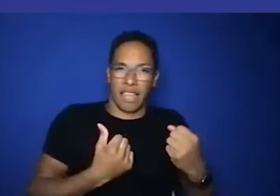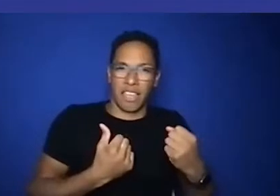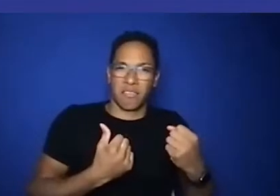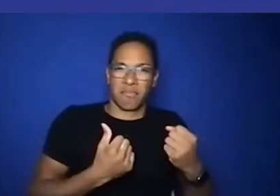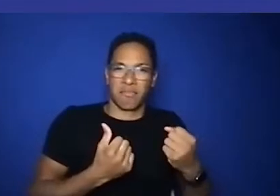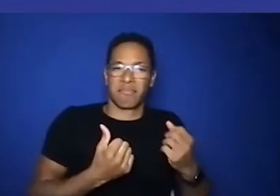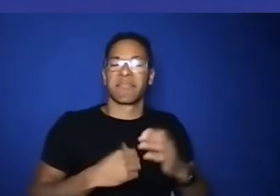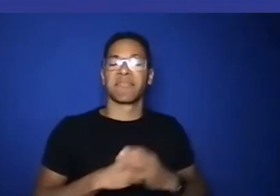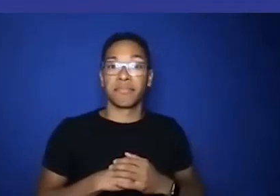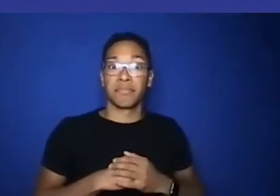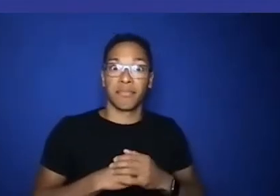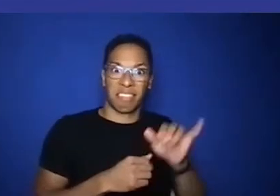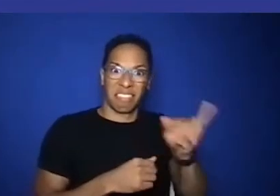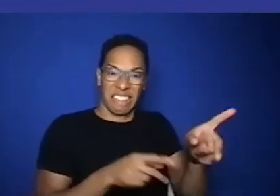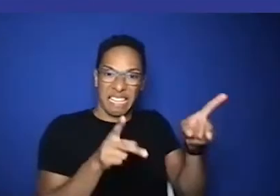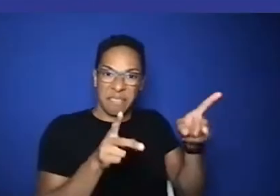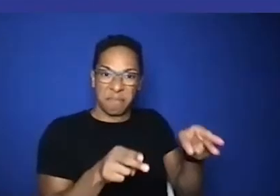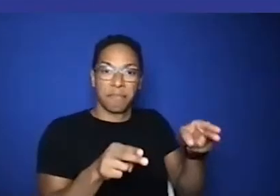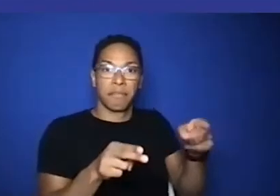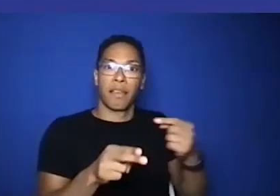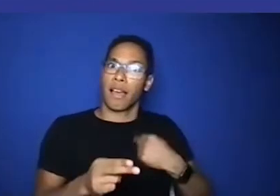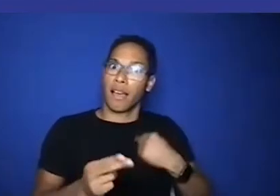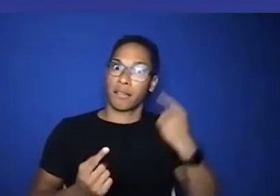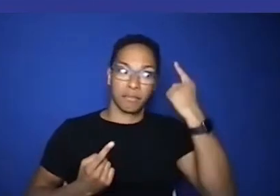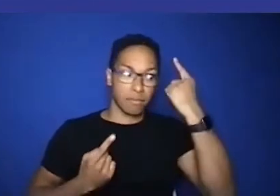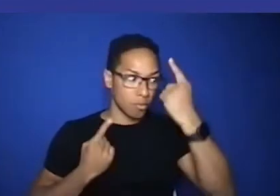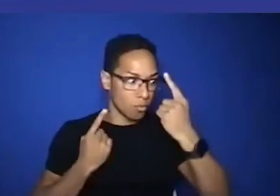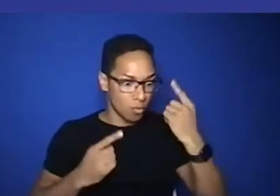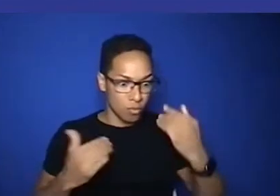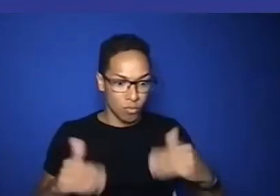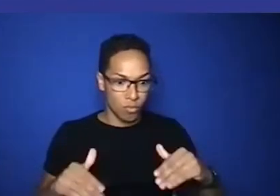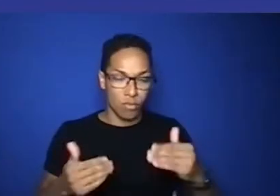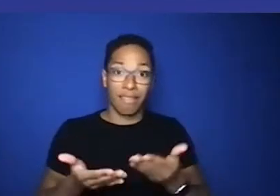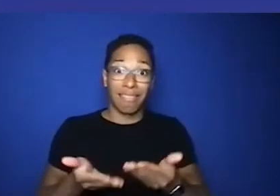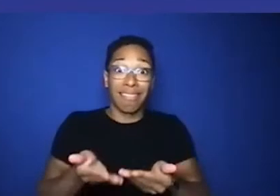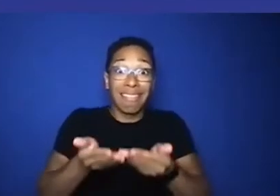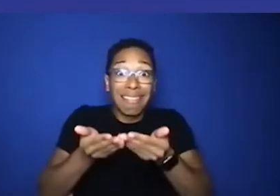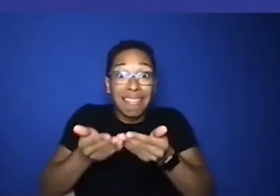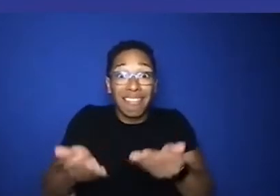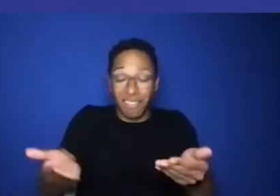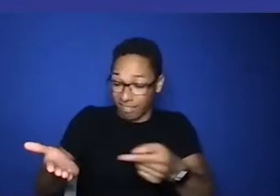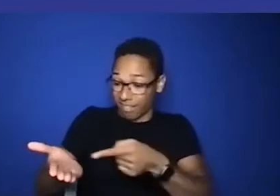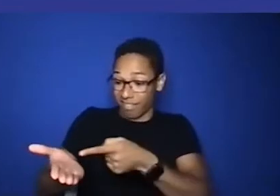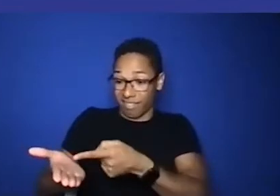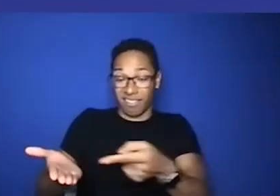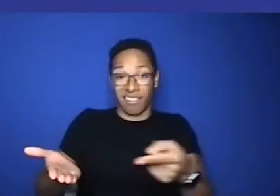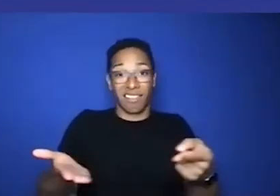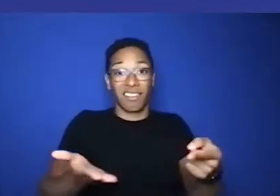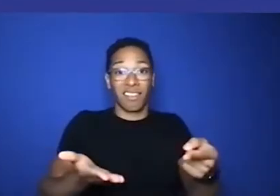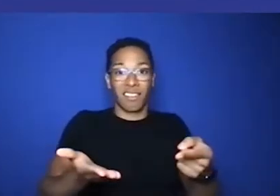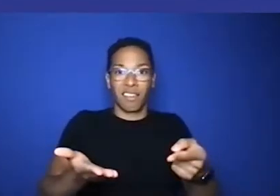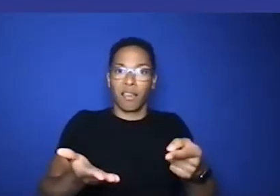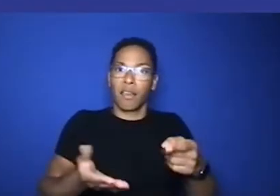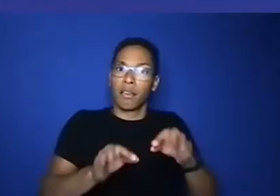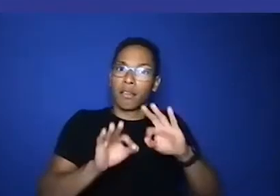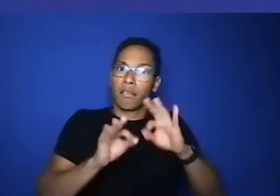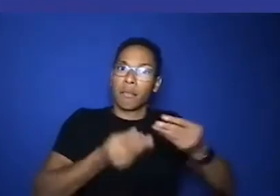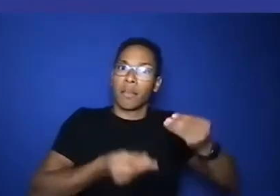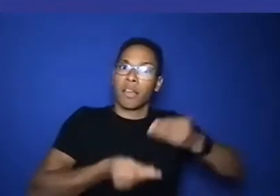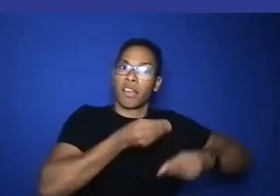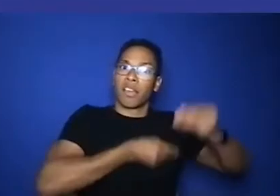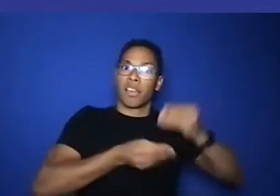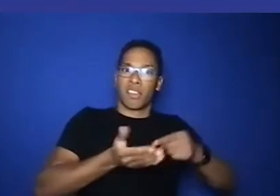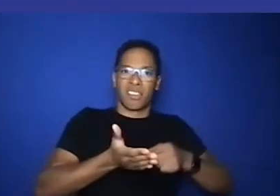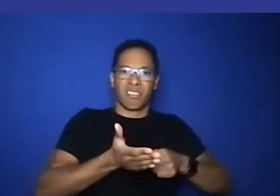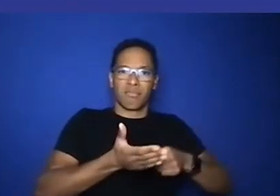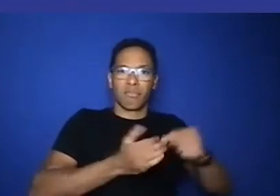Colette, that these objects, these ancestors were ripped away